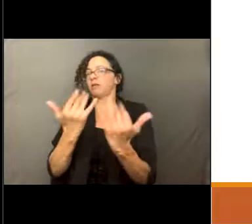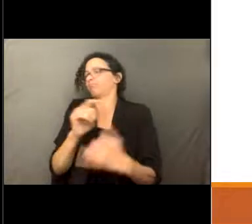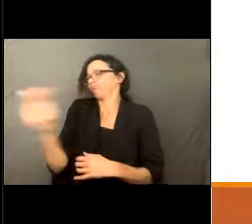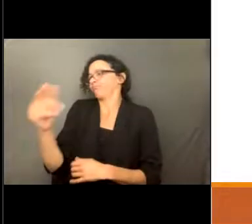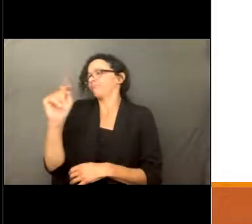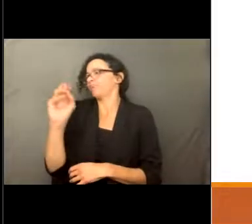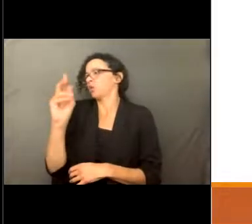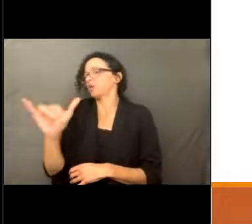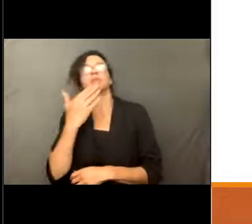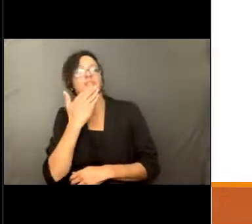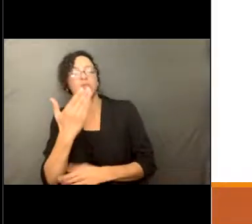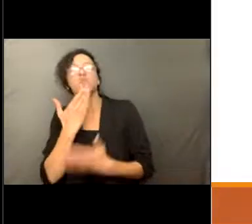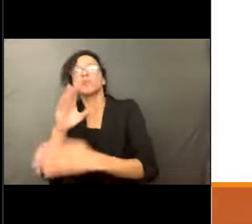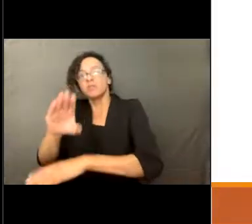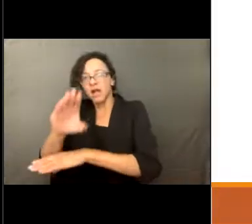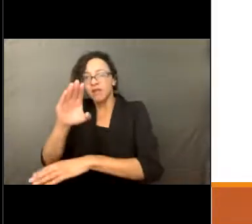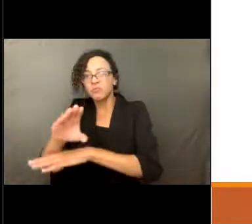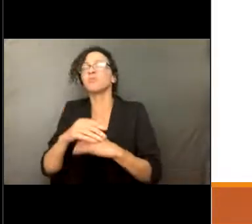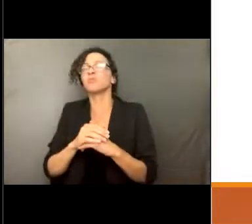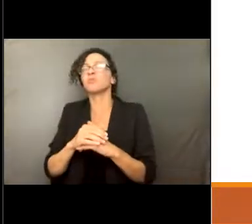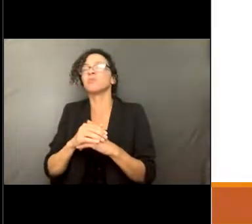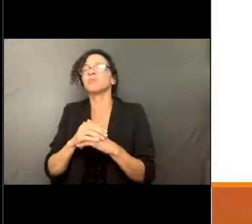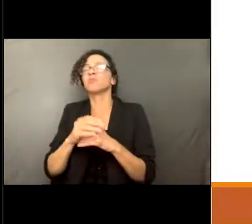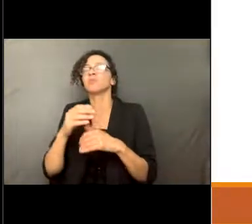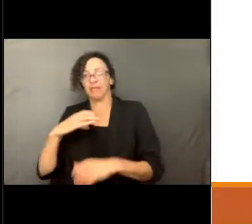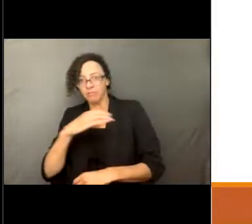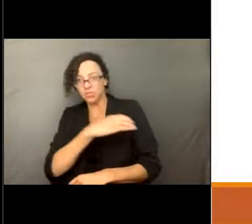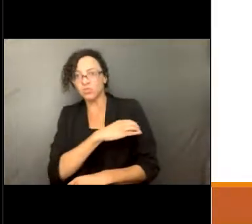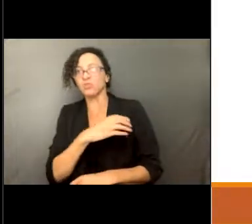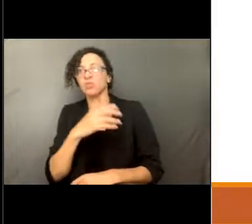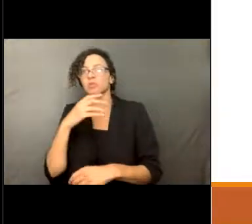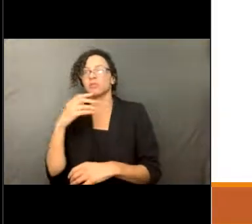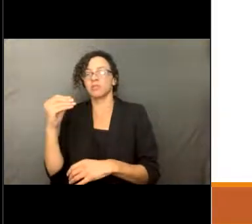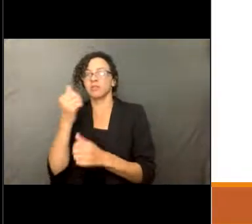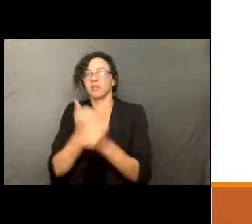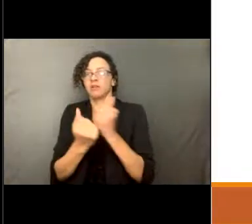and Commissioners, and thank you for having us. I'm controlling this.